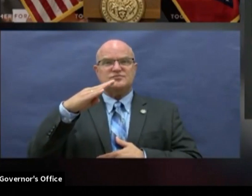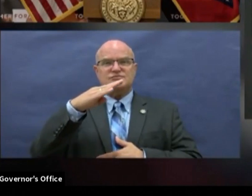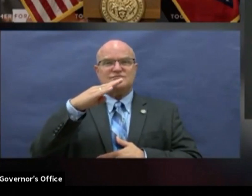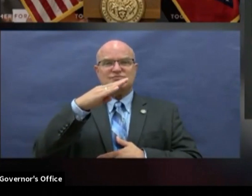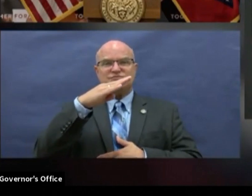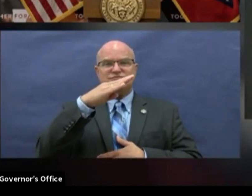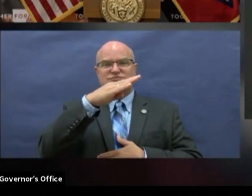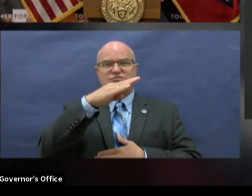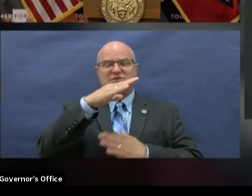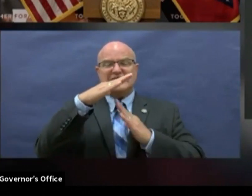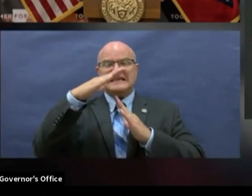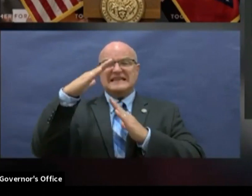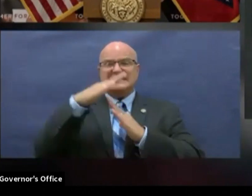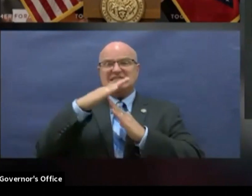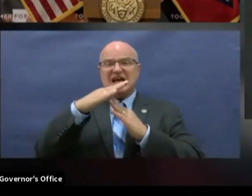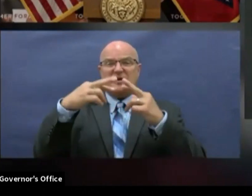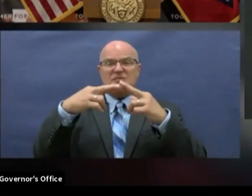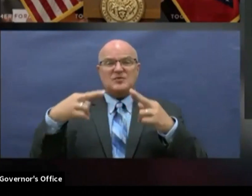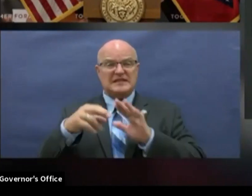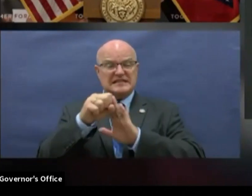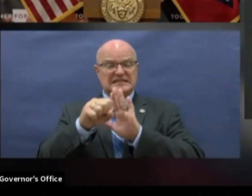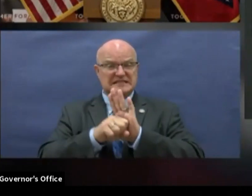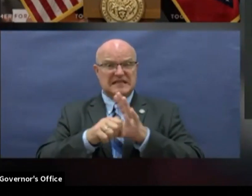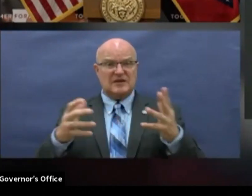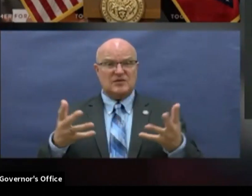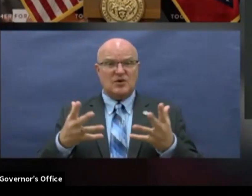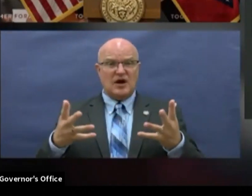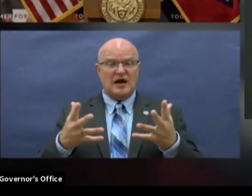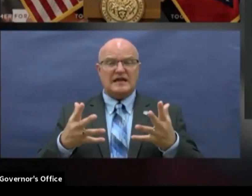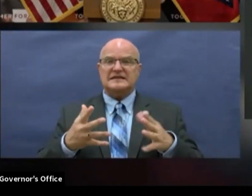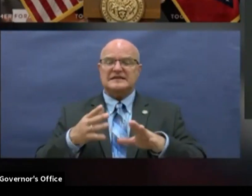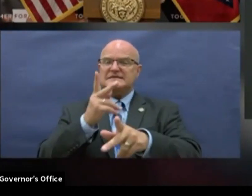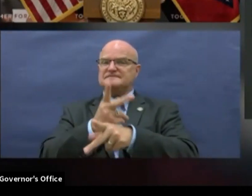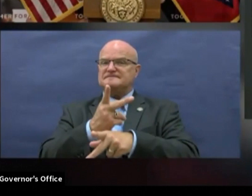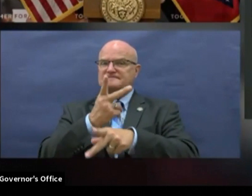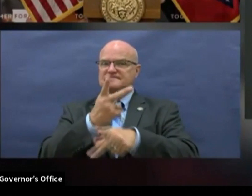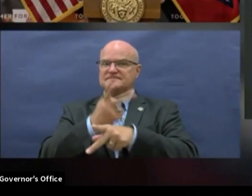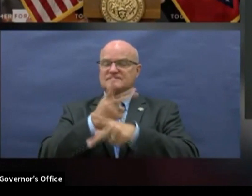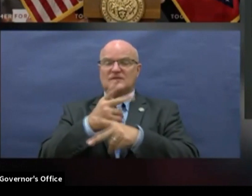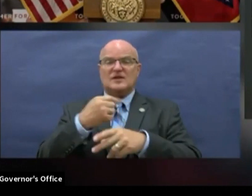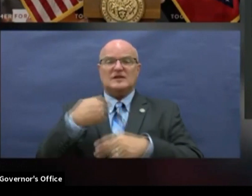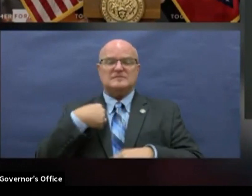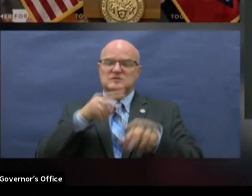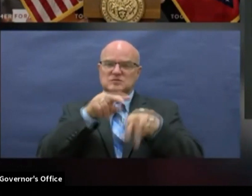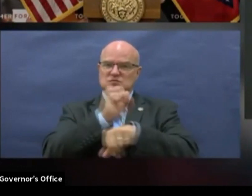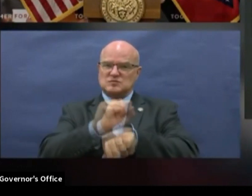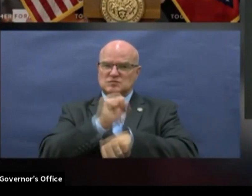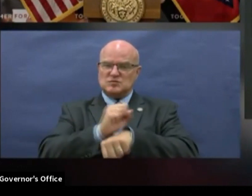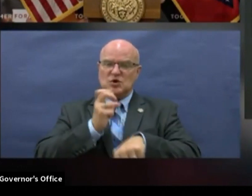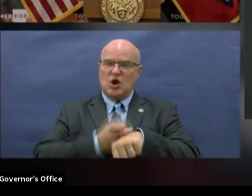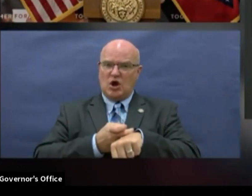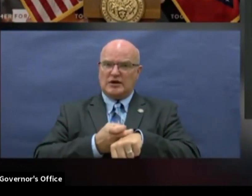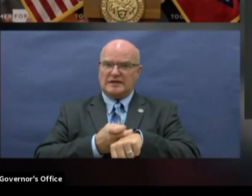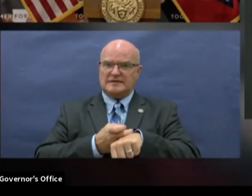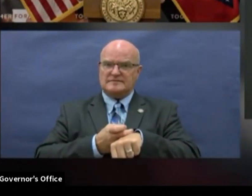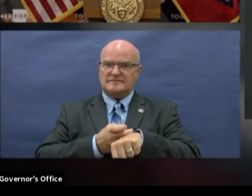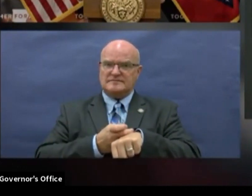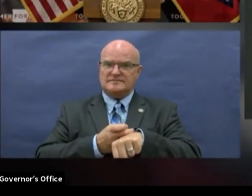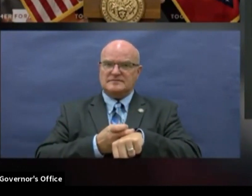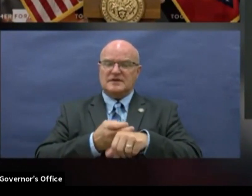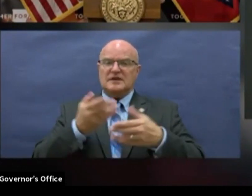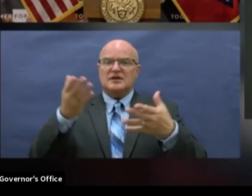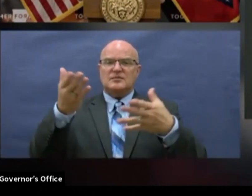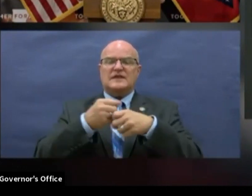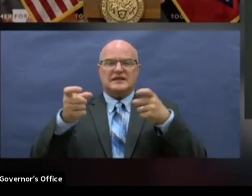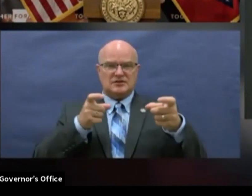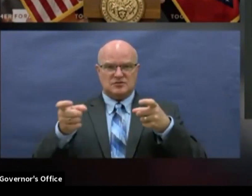the top region of the state right now. Just a cautionary note that we have to work hard to bring that